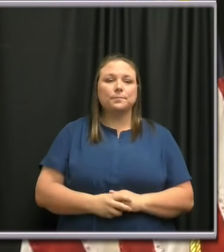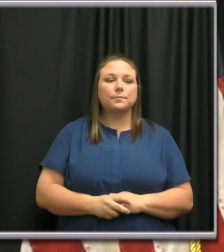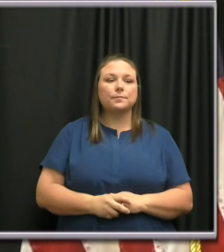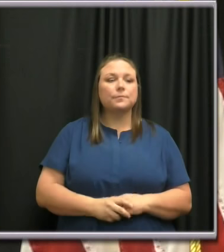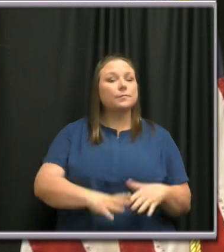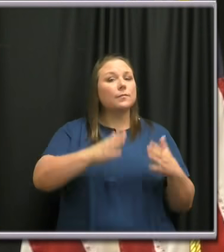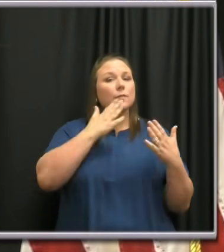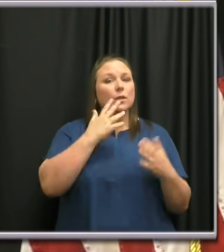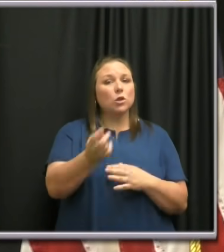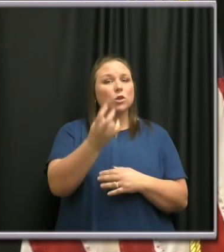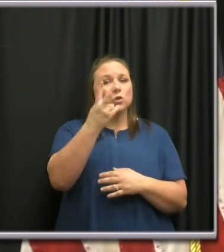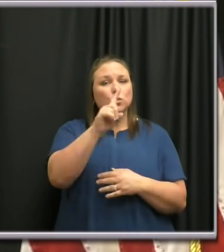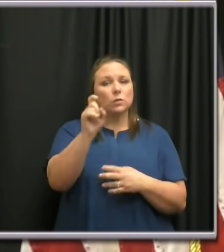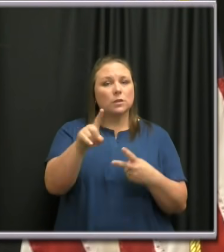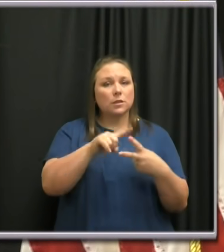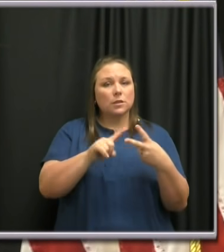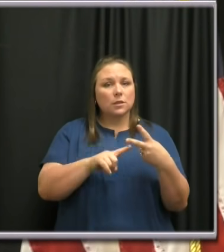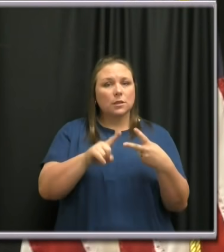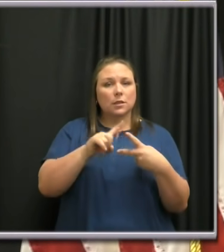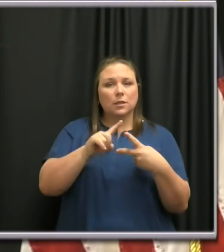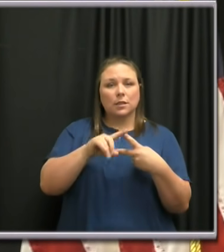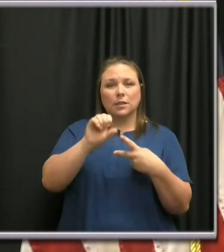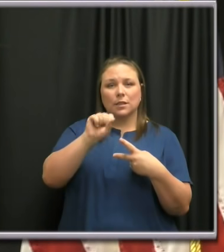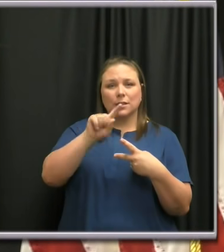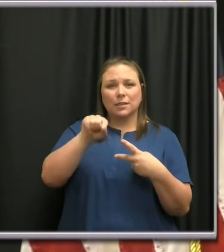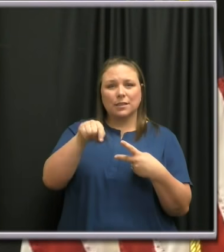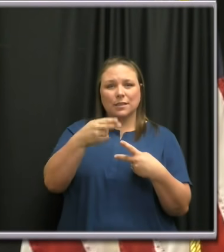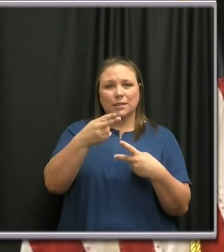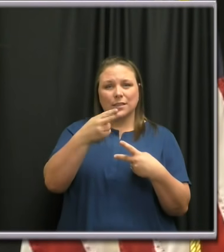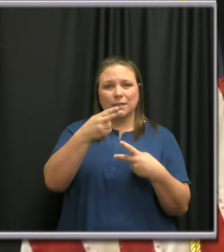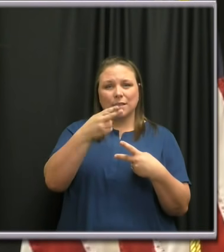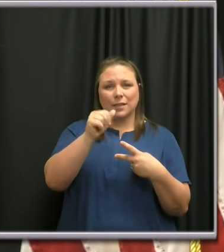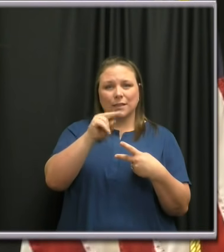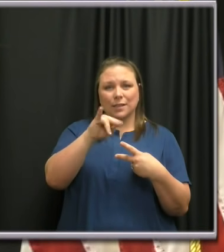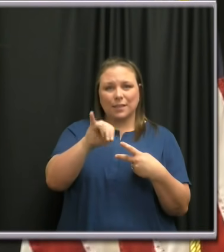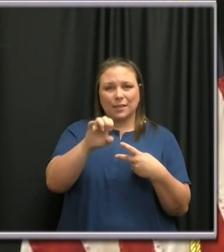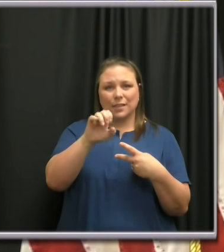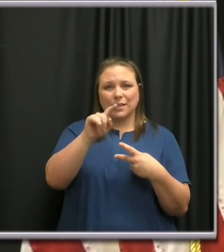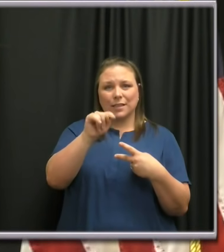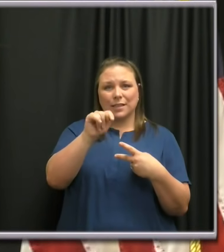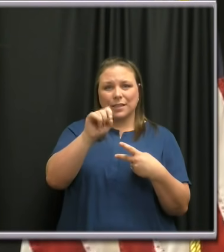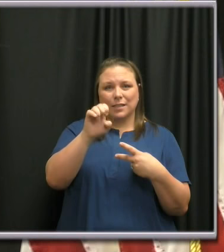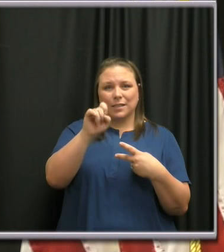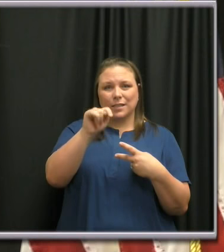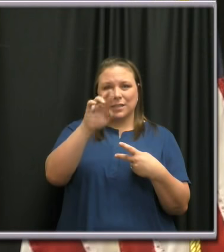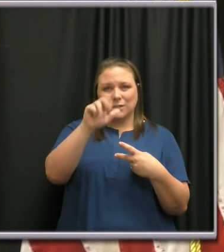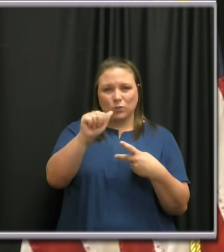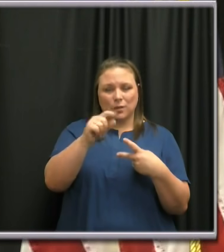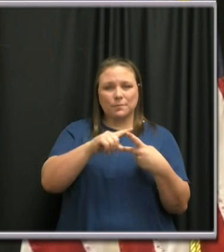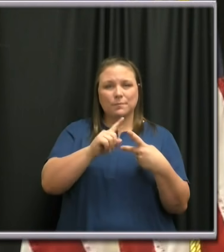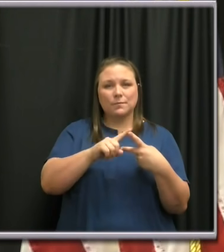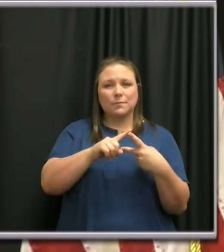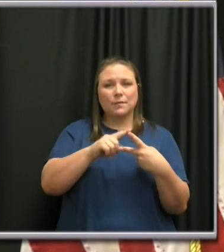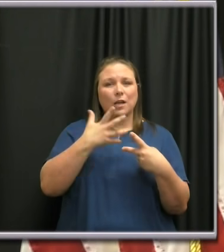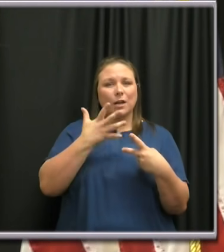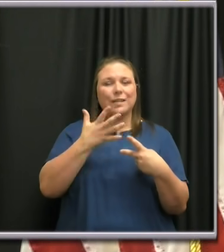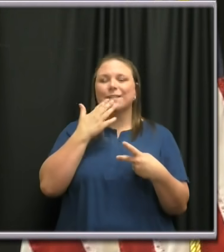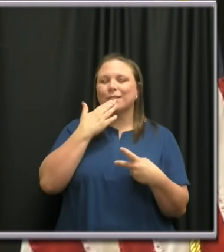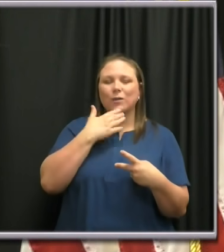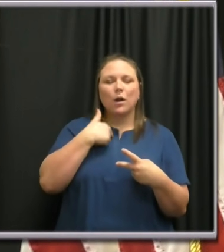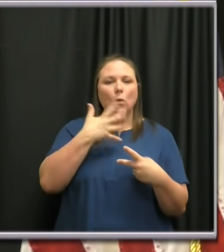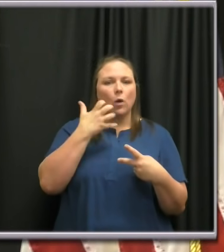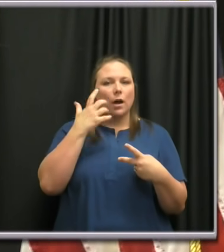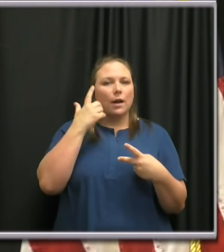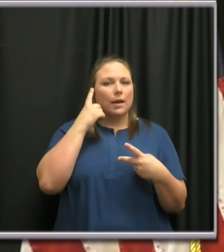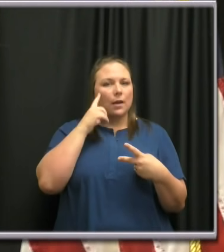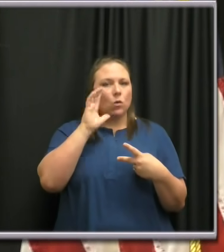Thank you. I have two questions for Stephanie. I hope I'm saying her last name right. Tetris. I'd like to hear her. Thank you. I'd like to